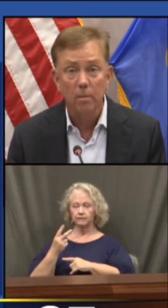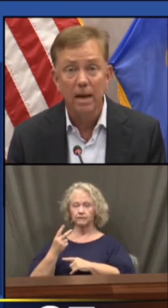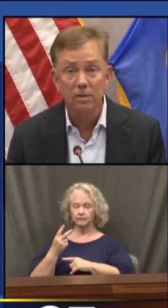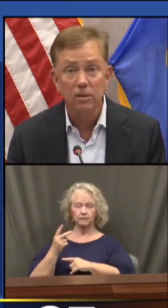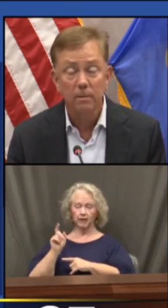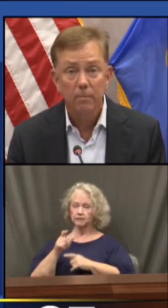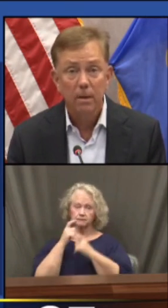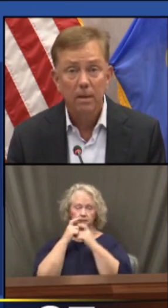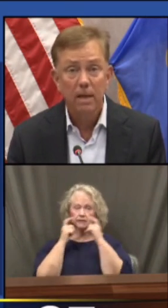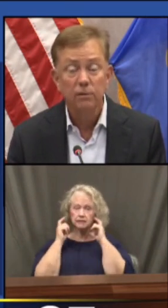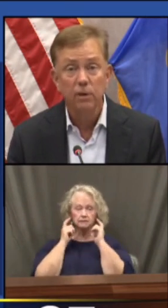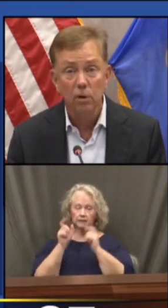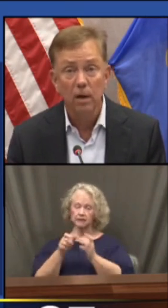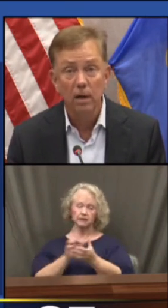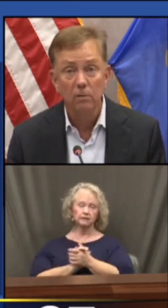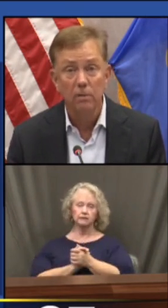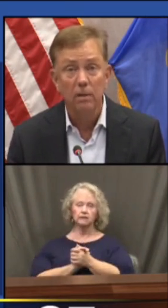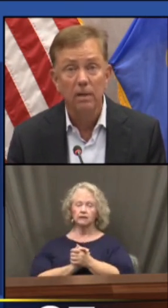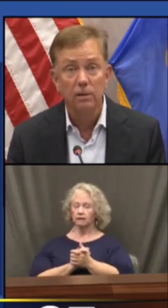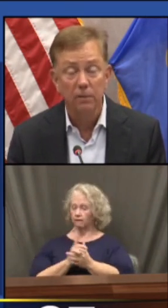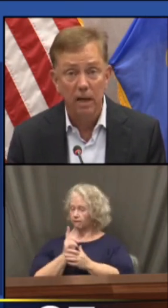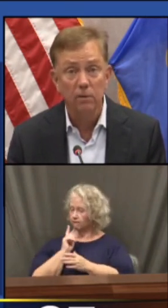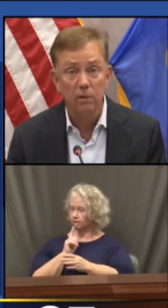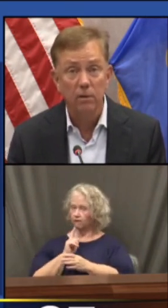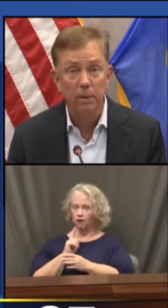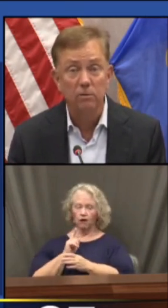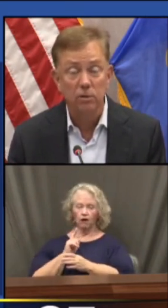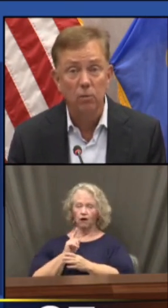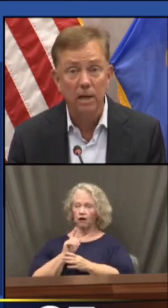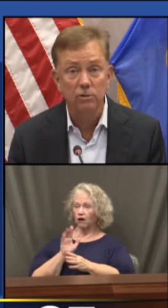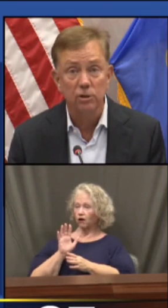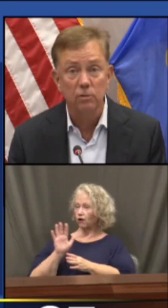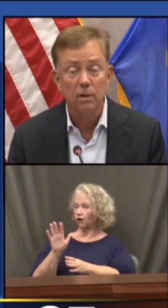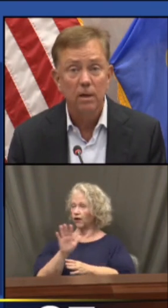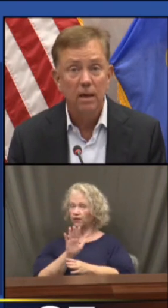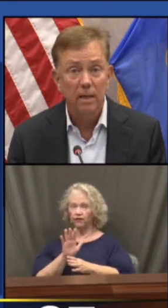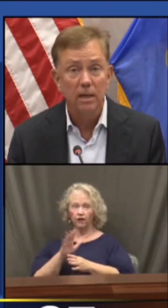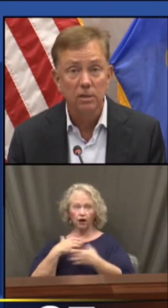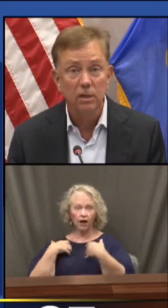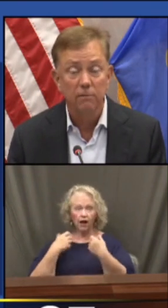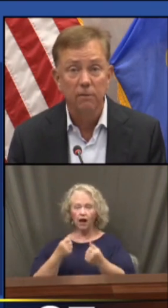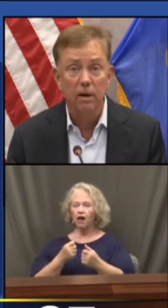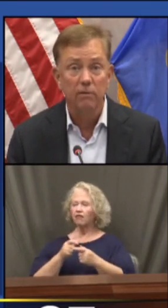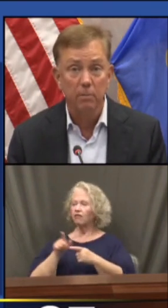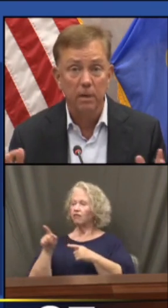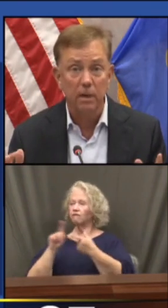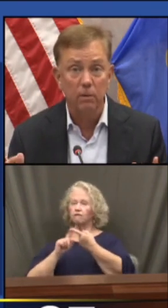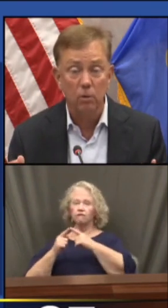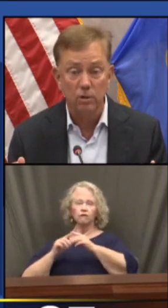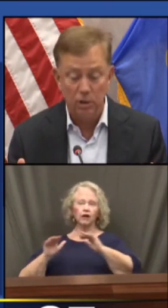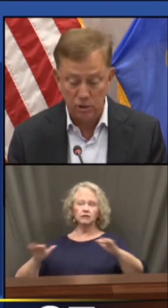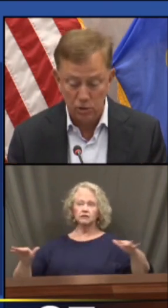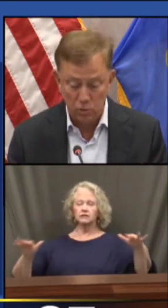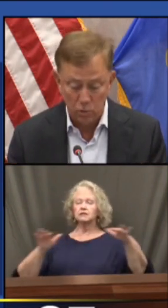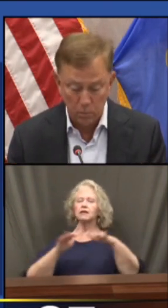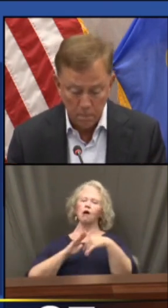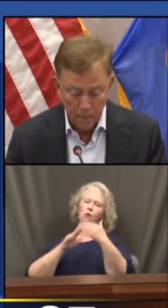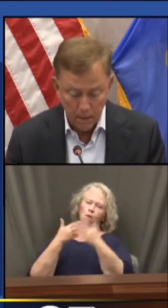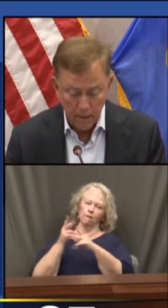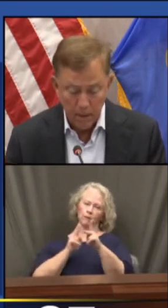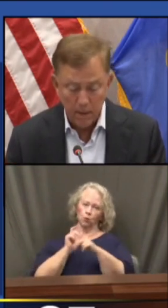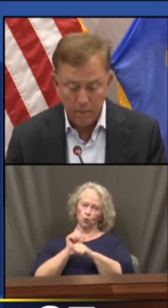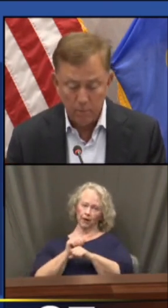to wear a mask. That's for your health. That's for the health of the peers around you, and that's for everybody who works at the